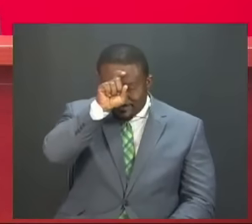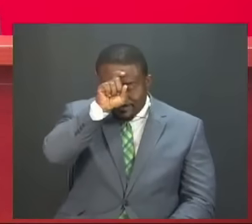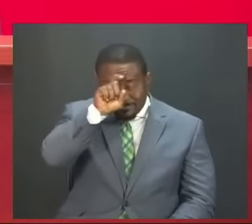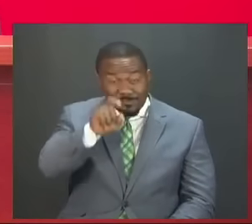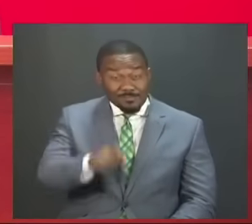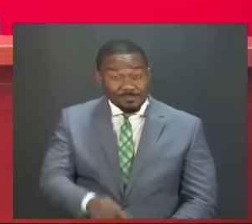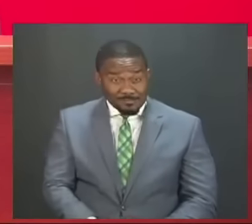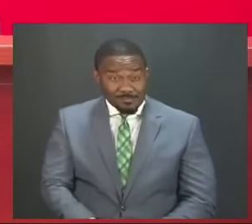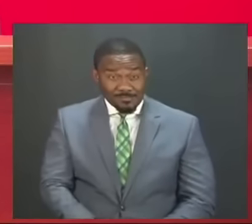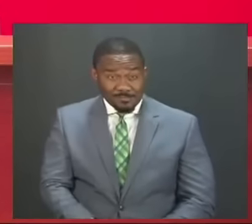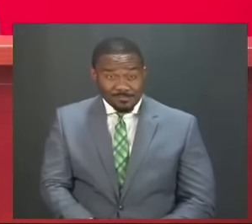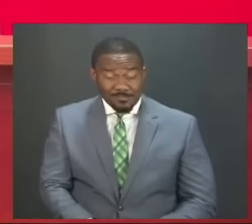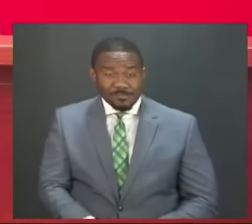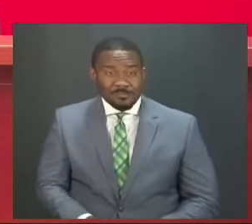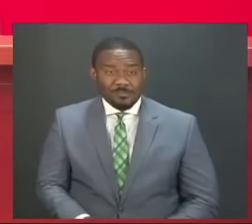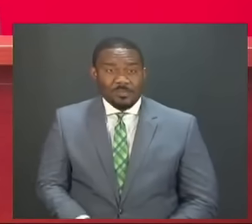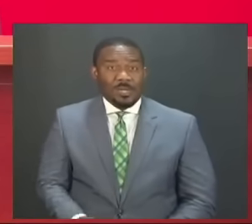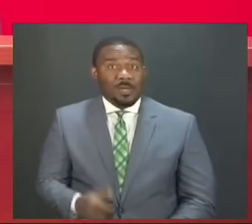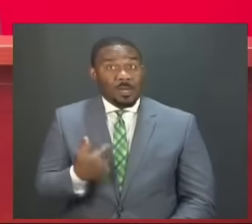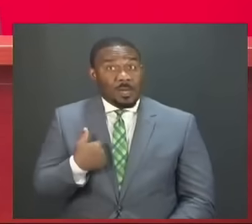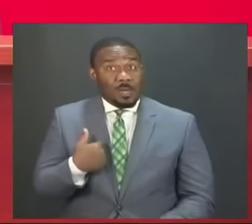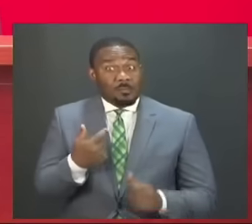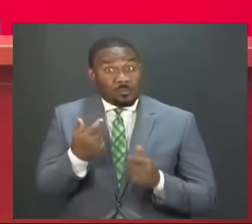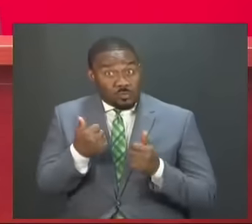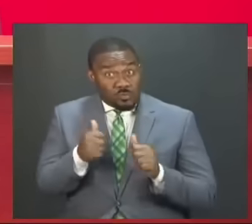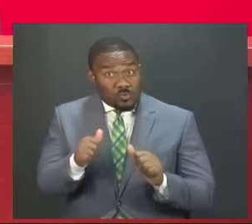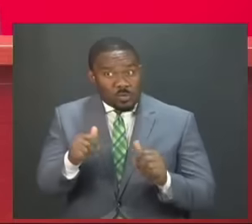So this is an attempt to clarify the issue